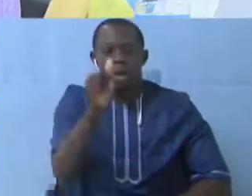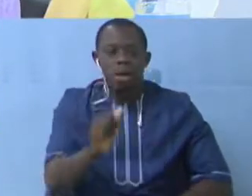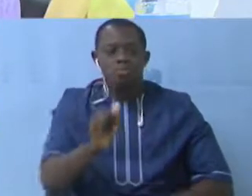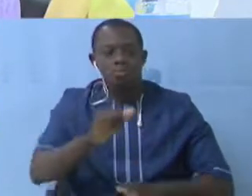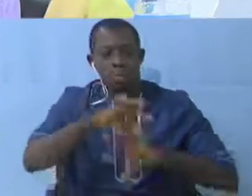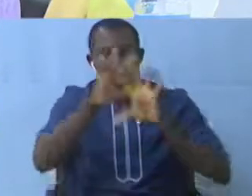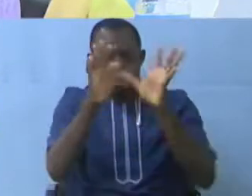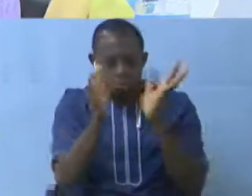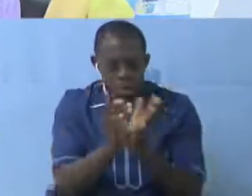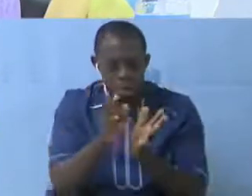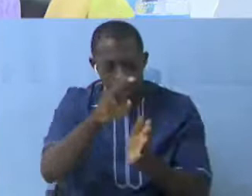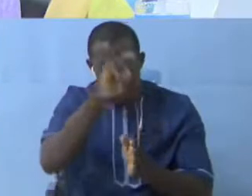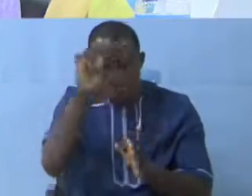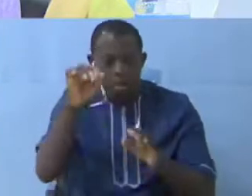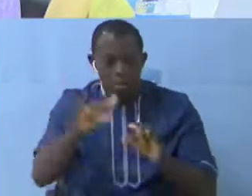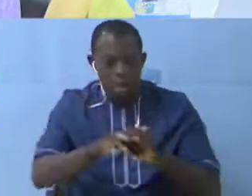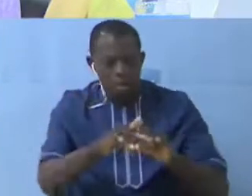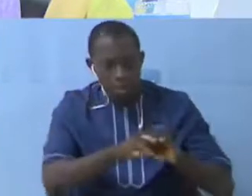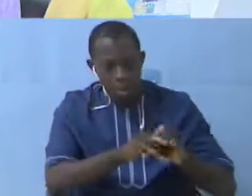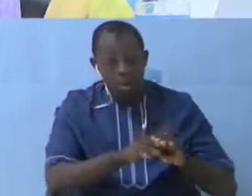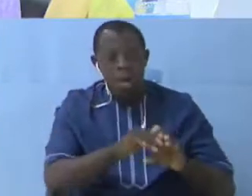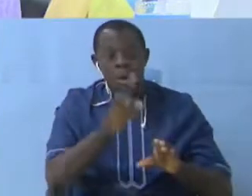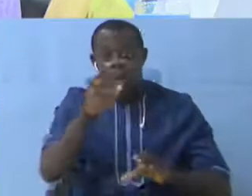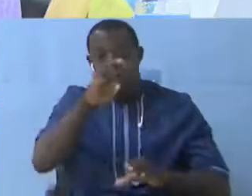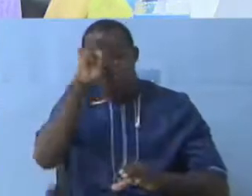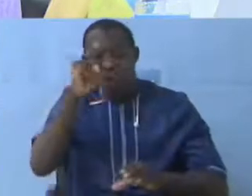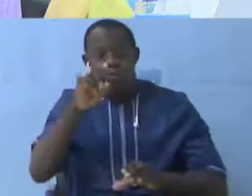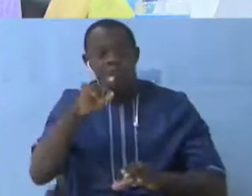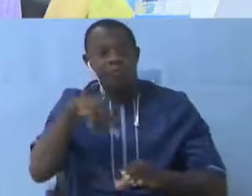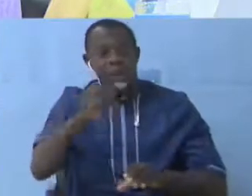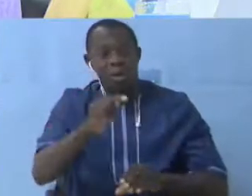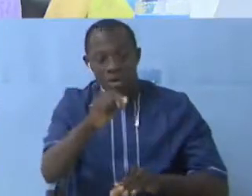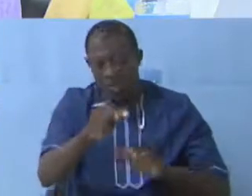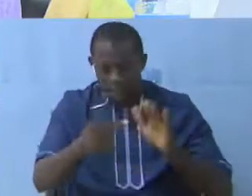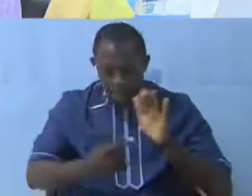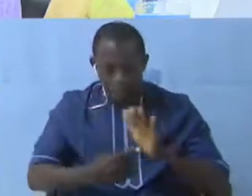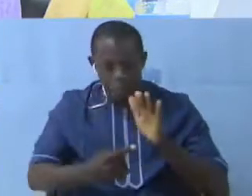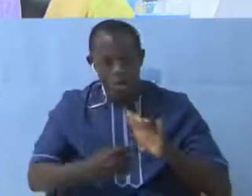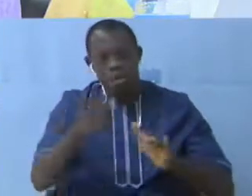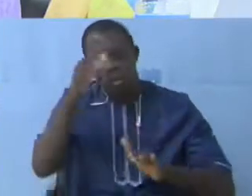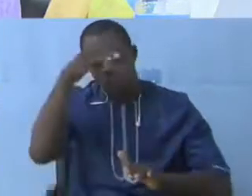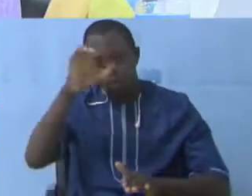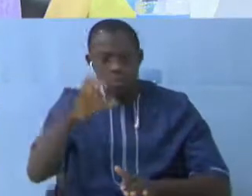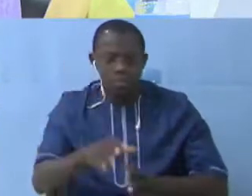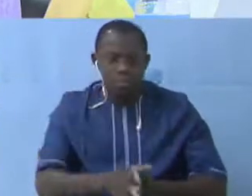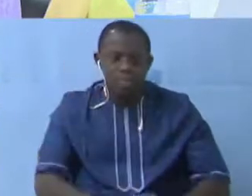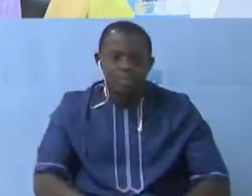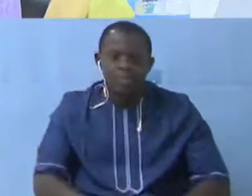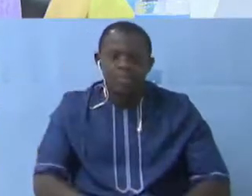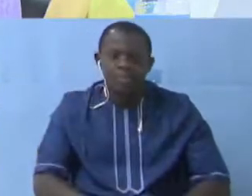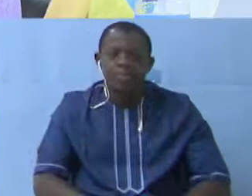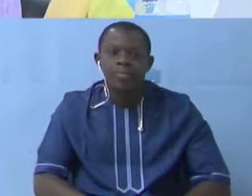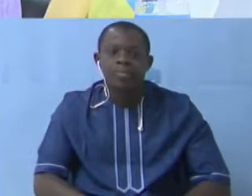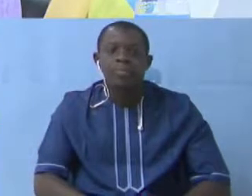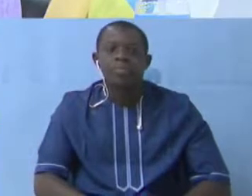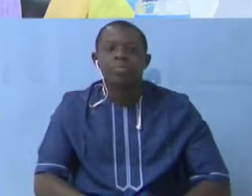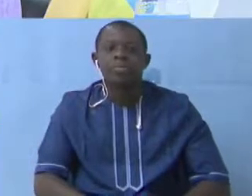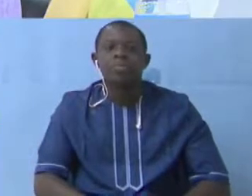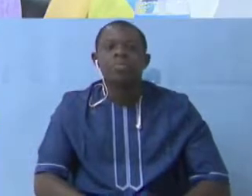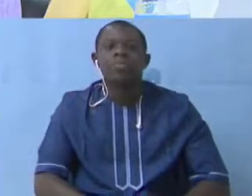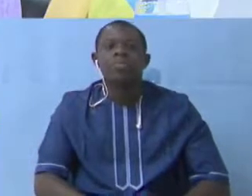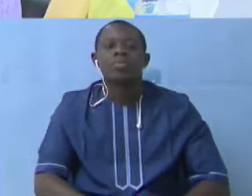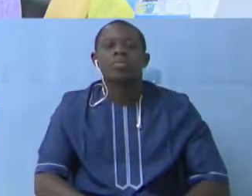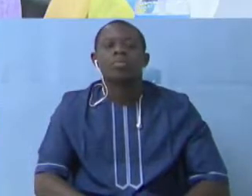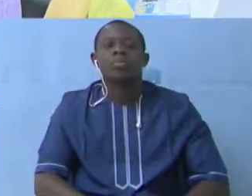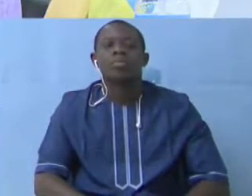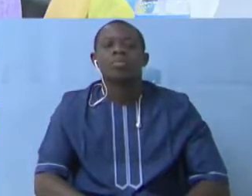the staff working for this important commission. Ak ñi nga xam ne ñi ñooy liggéey ci commission bi. I would like personally to